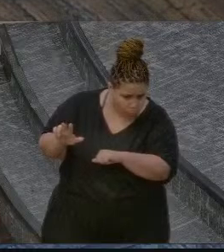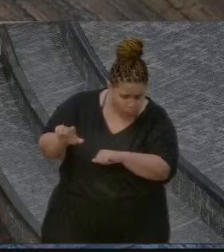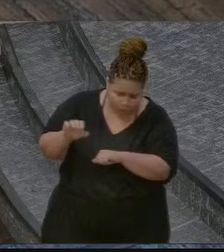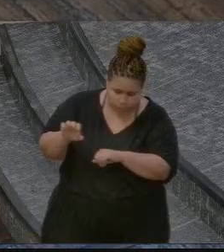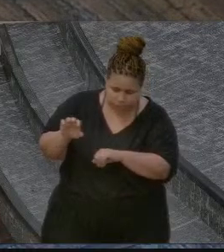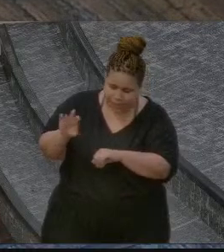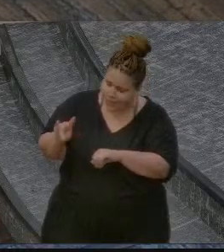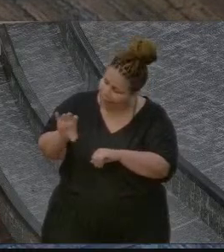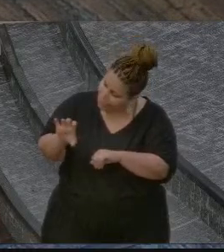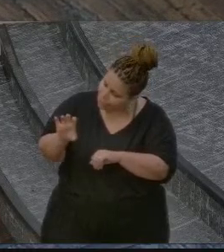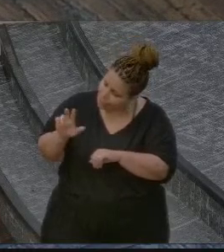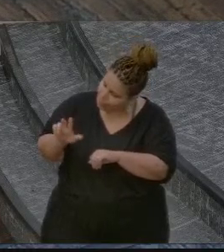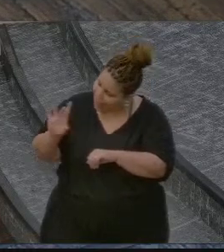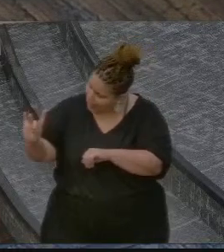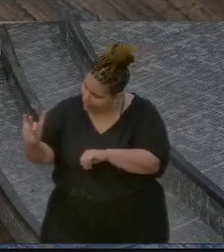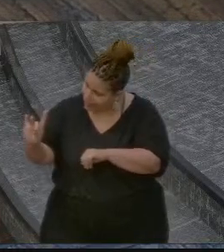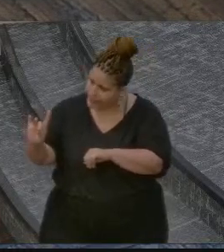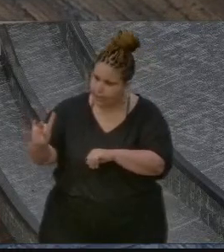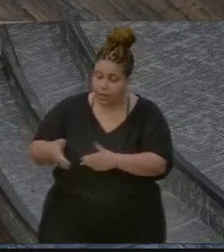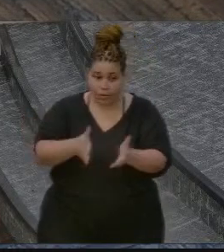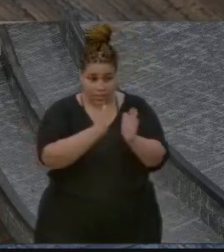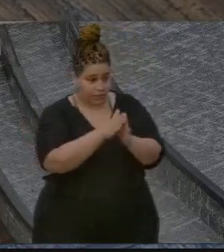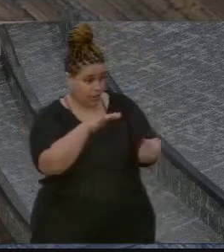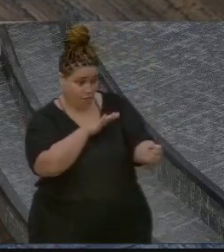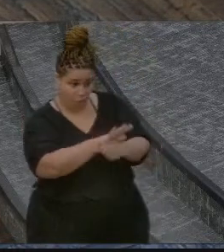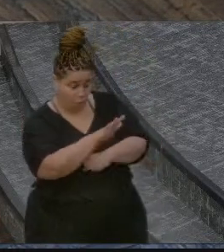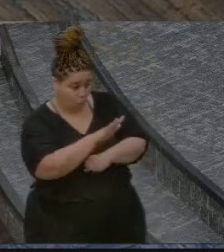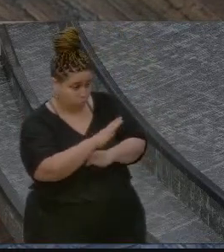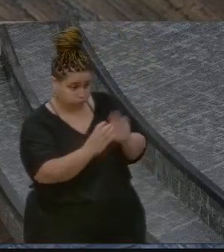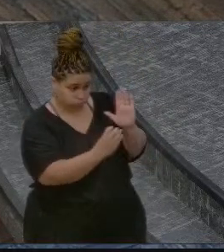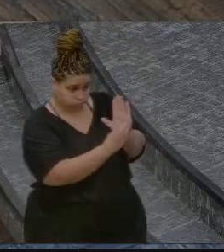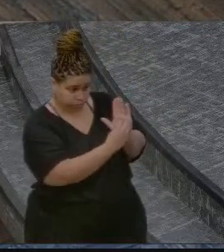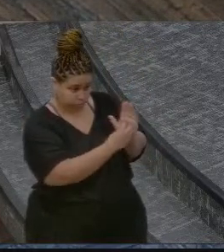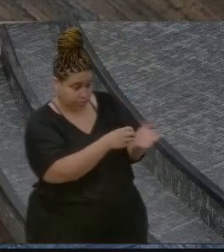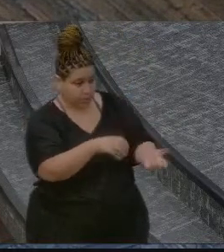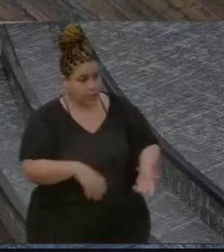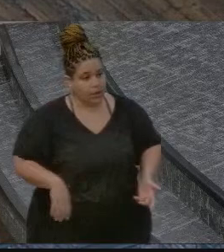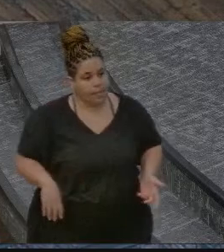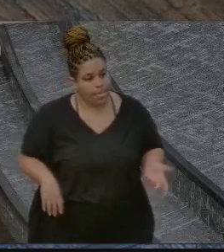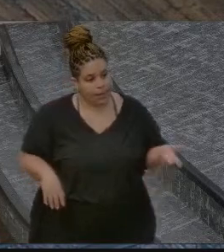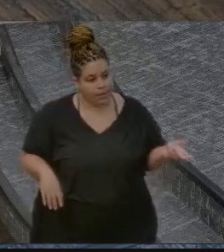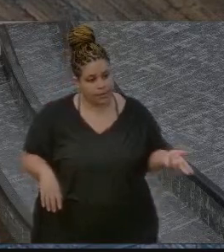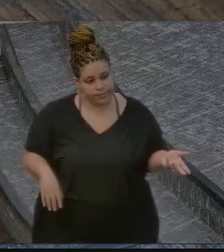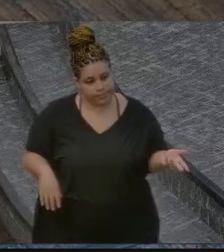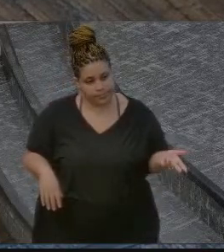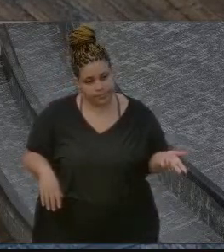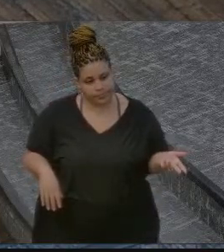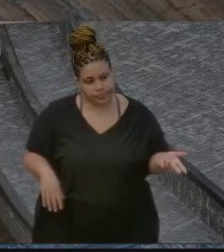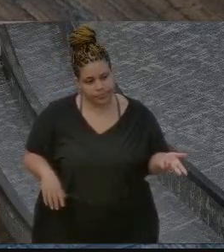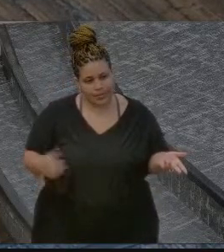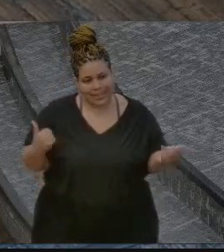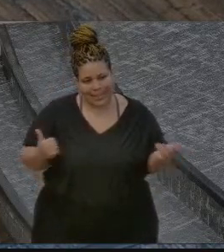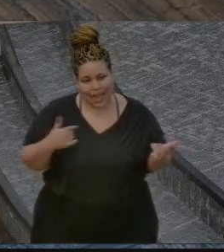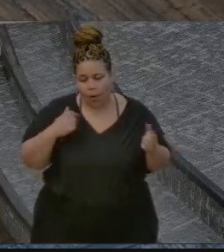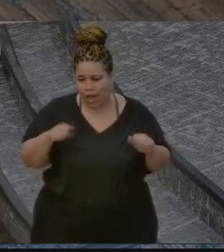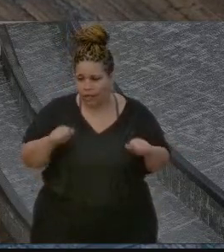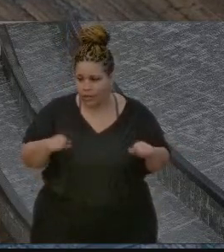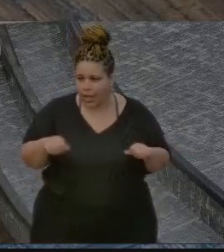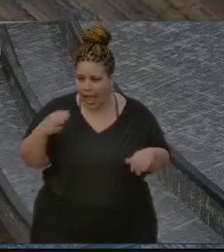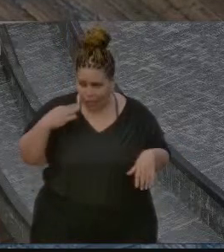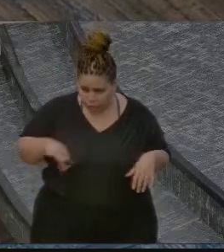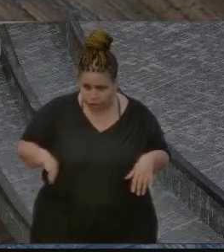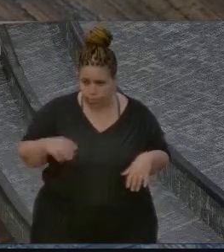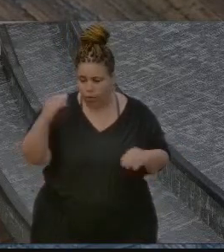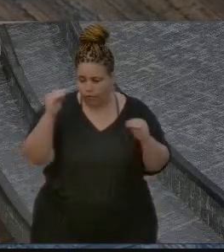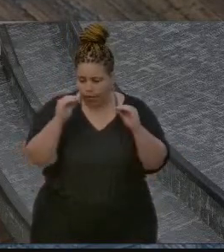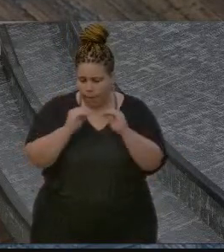hold? We're asking for the whole thing, so it'll be a million. We're actually gonna have more because we're eligible for more now, so once we put this back in,